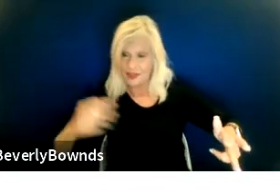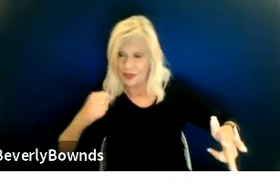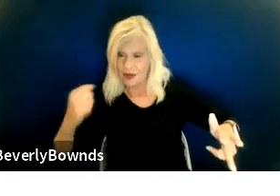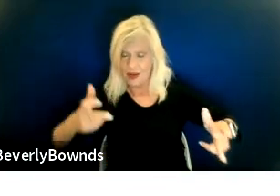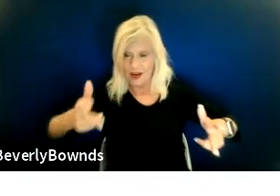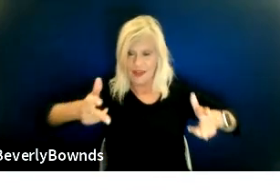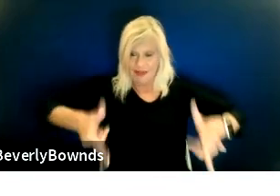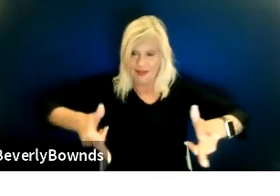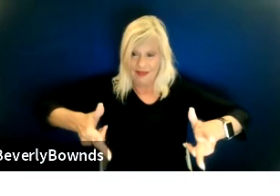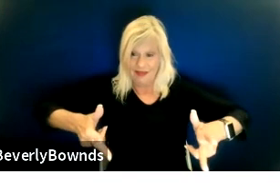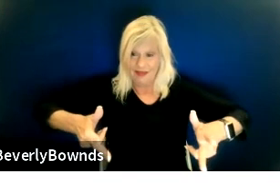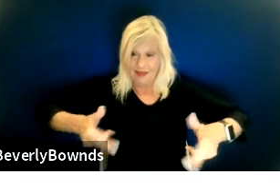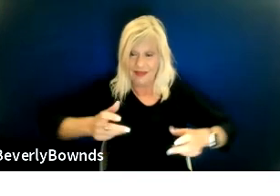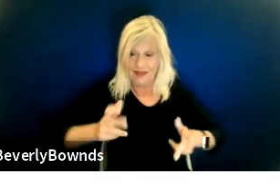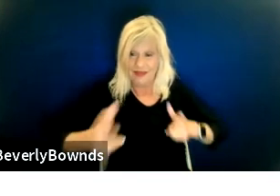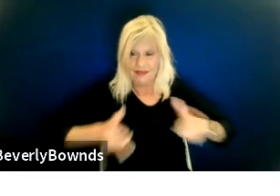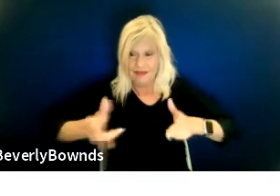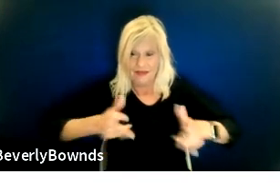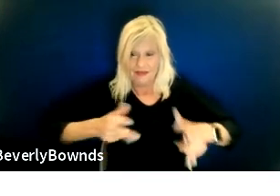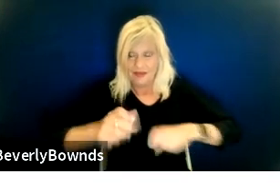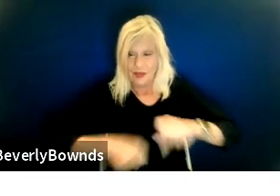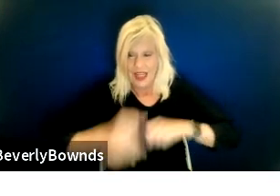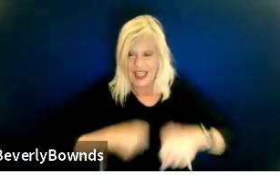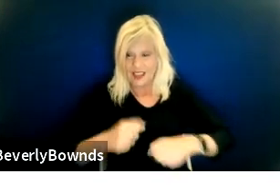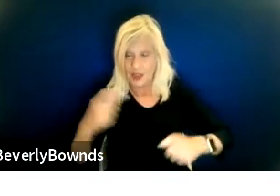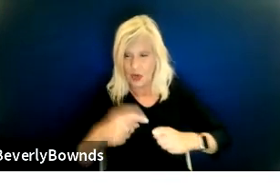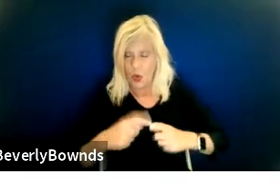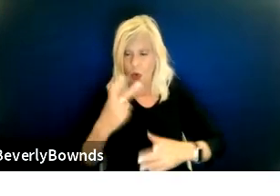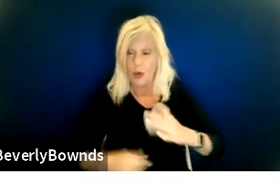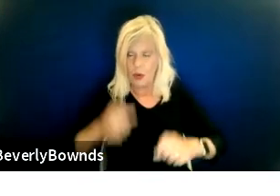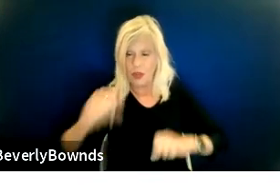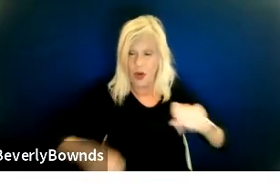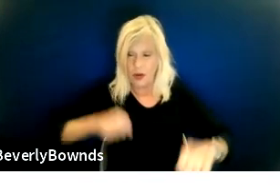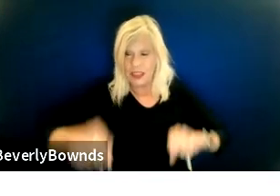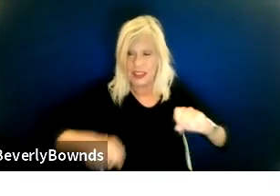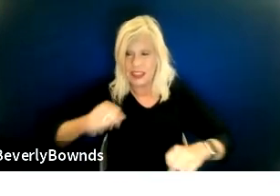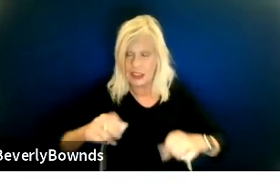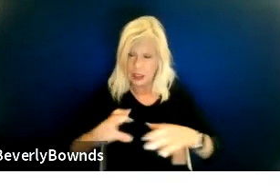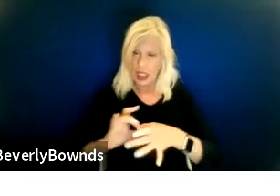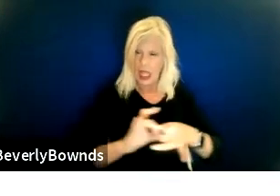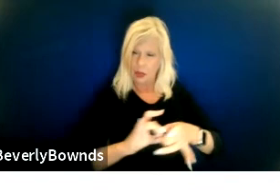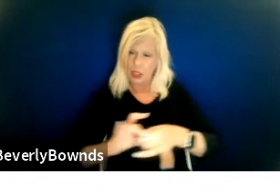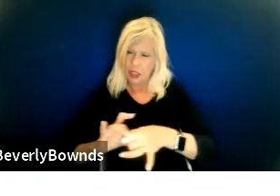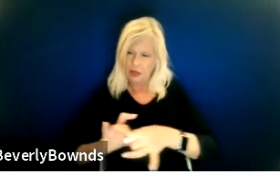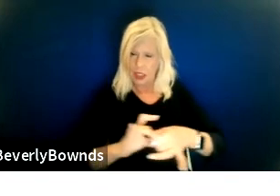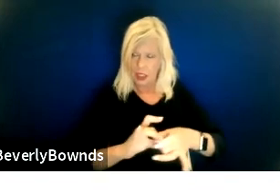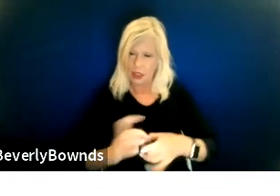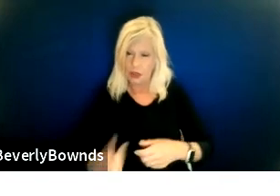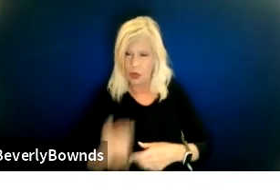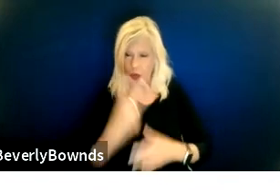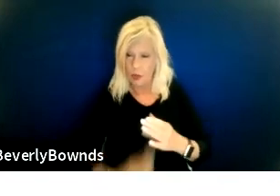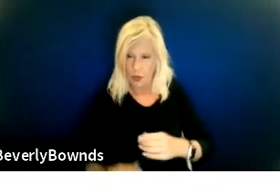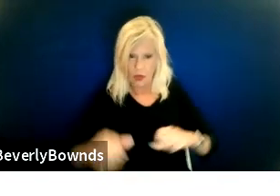the race. The goal is to pedal with both arms collaboratively. So the two arms, the